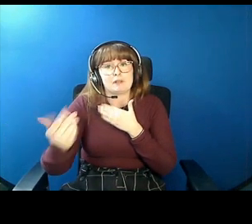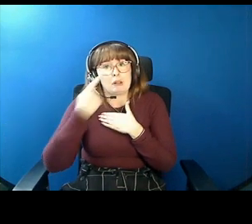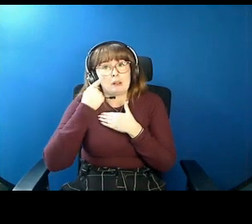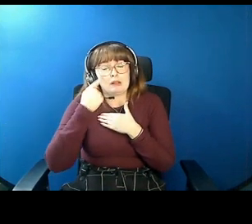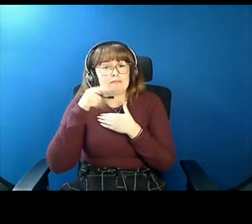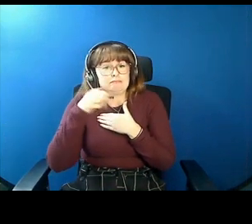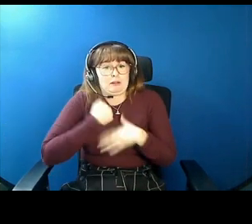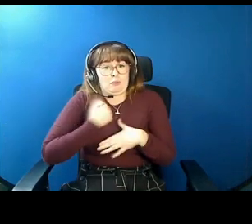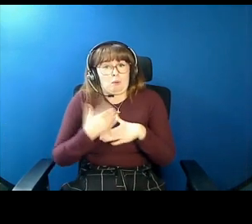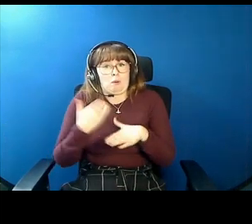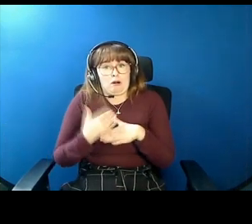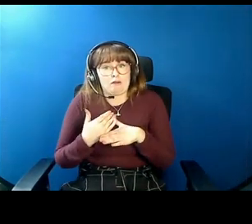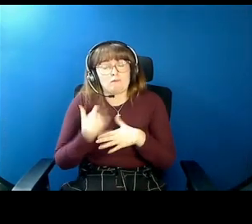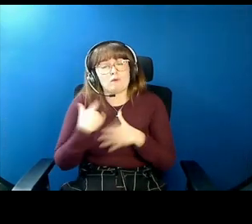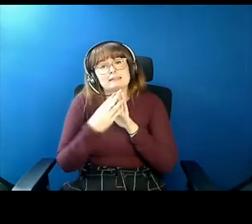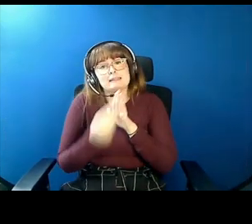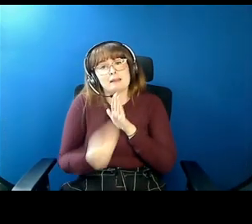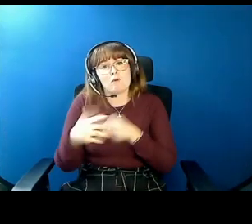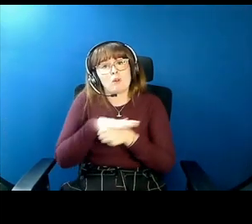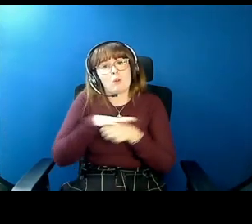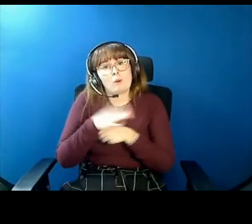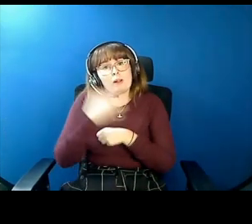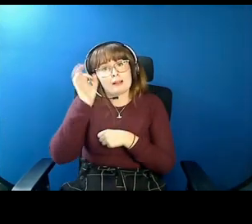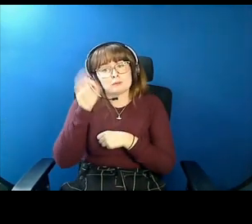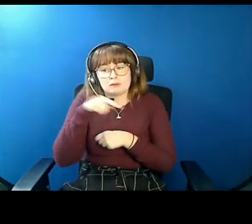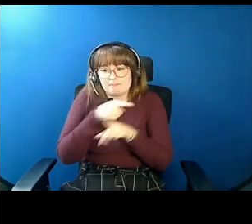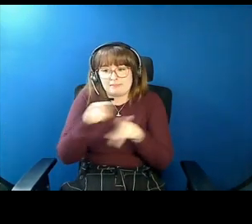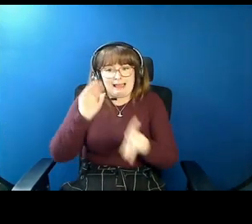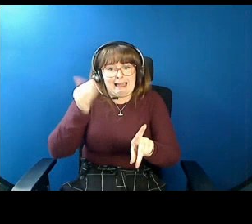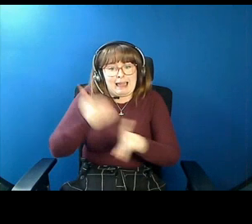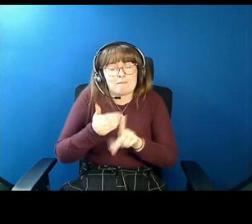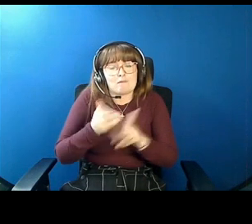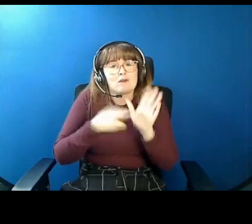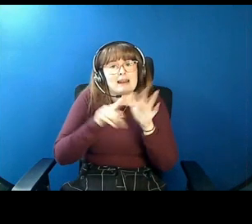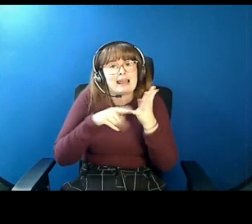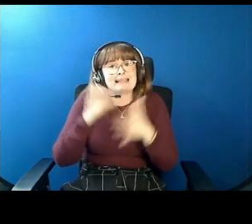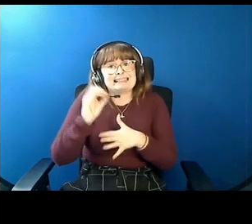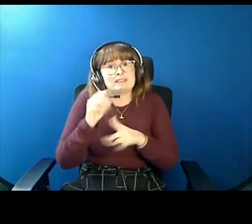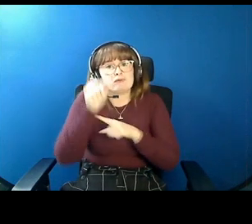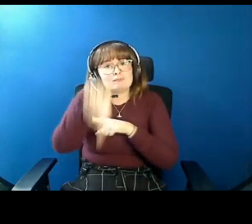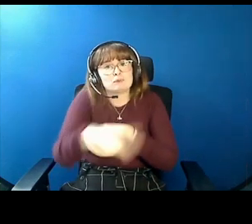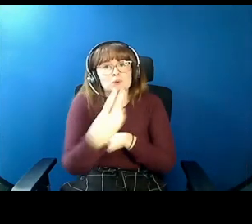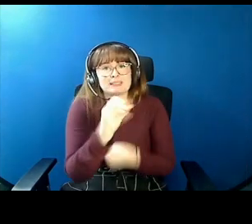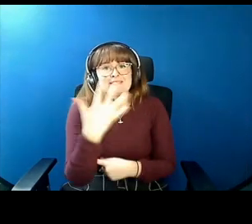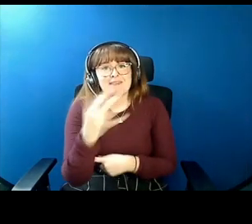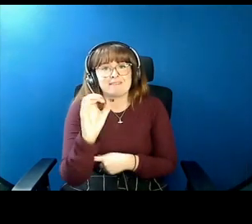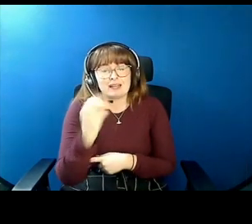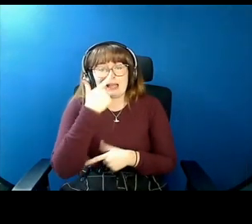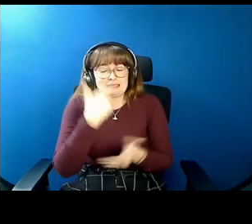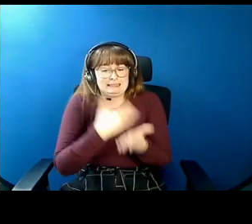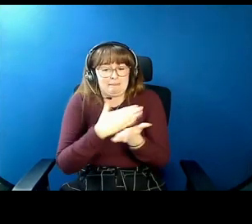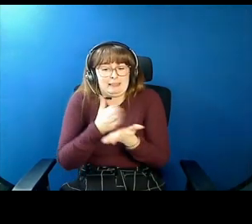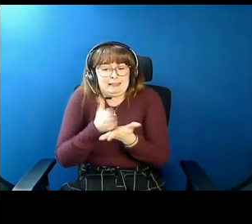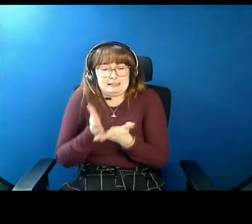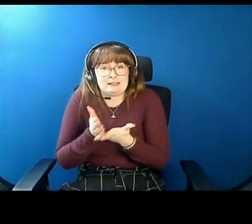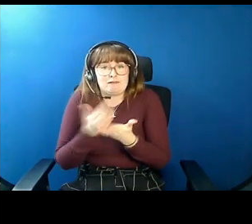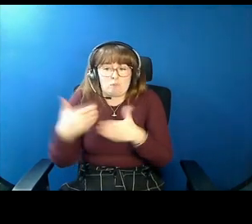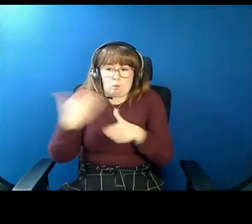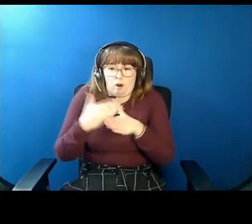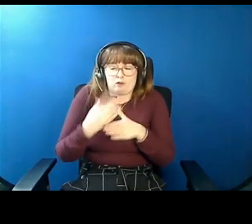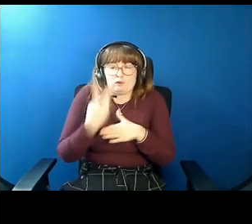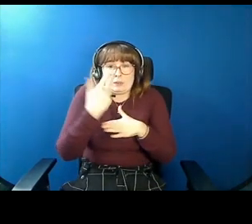for example, for a local authority that's aiming to achieve net zero by 2050, we can split the required retrofit work up over the next 27 years